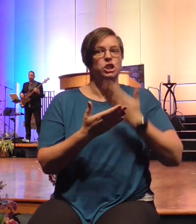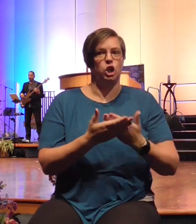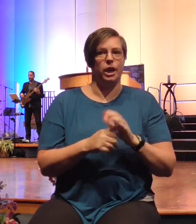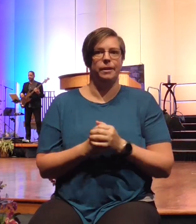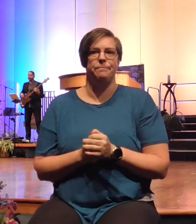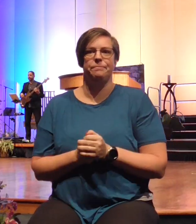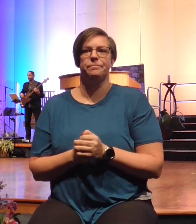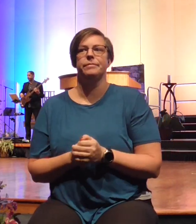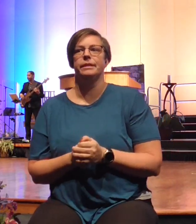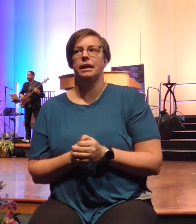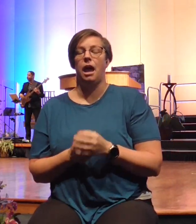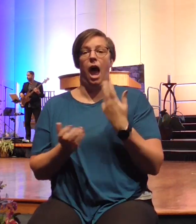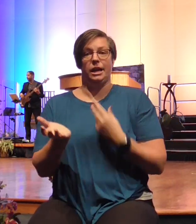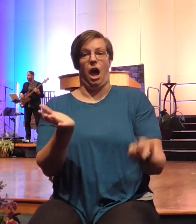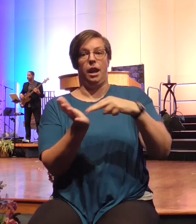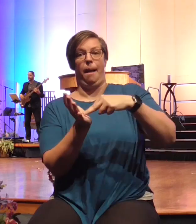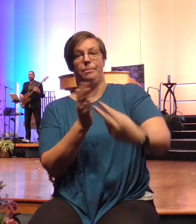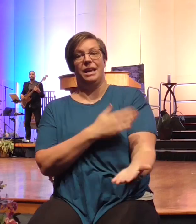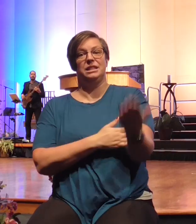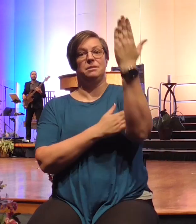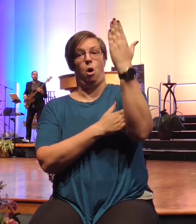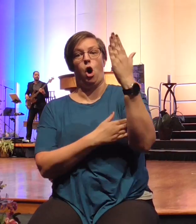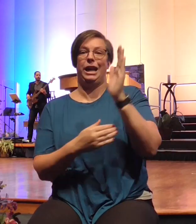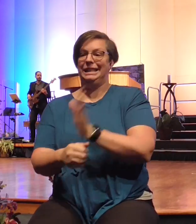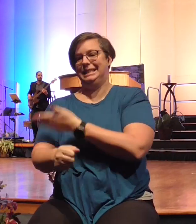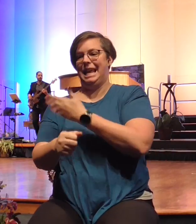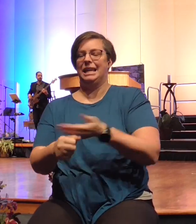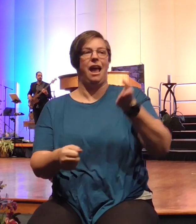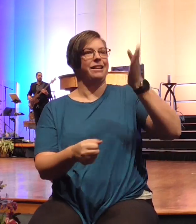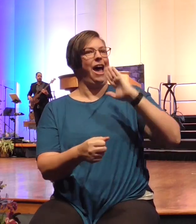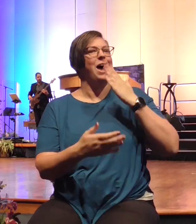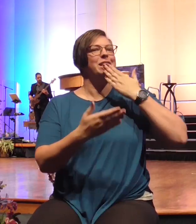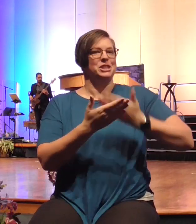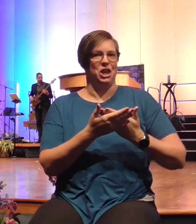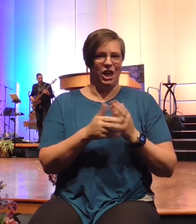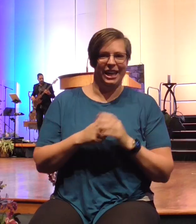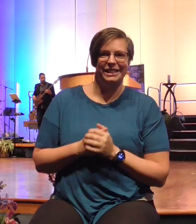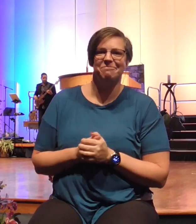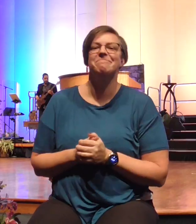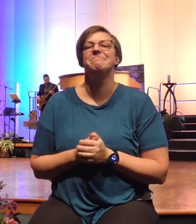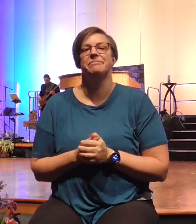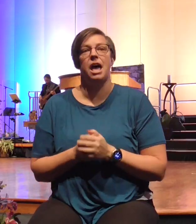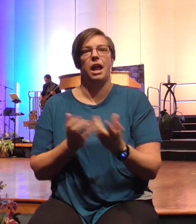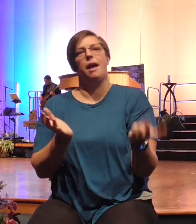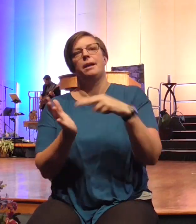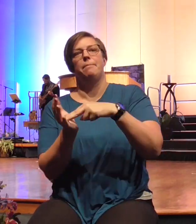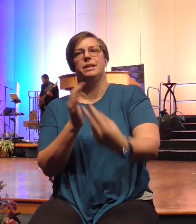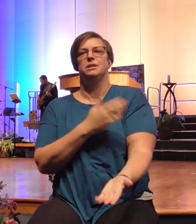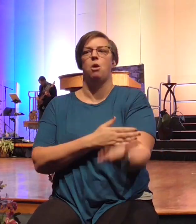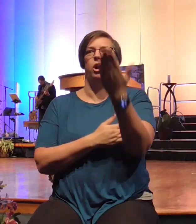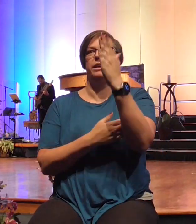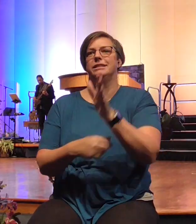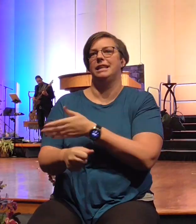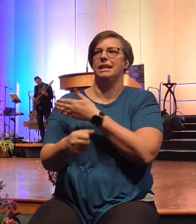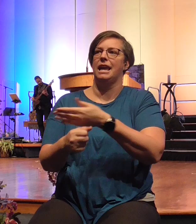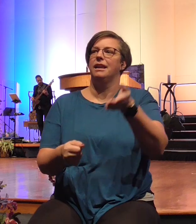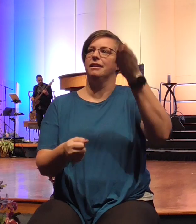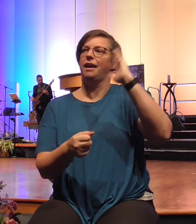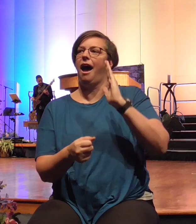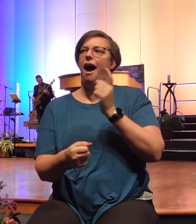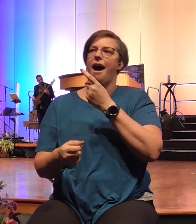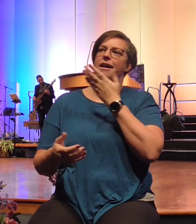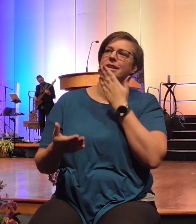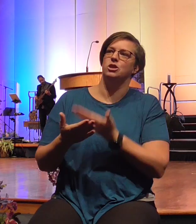I got up this morning singing, God is so good. Yeah. I got up this morning